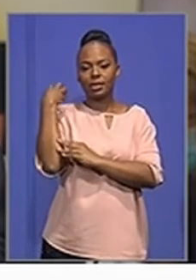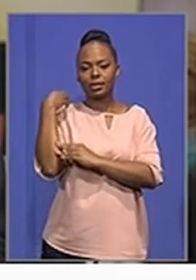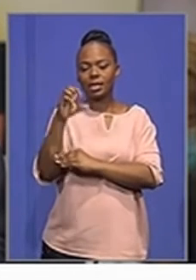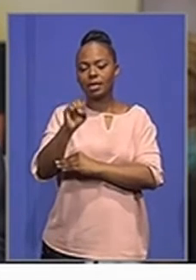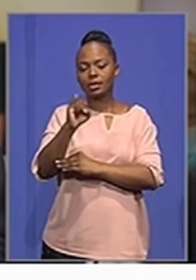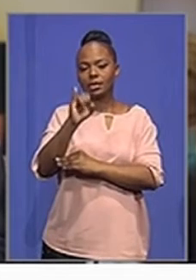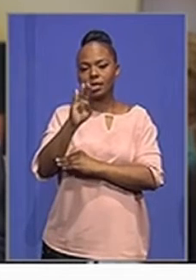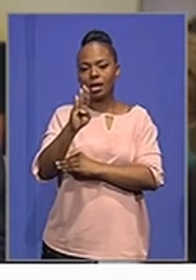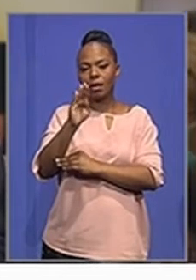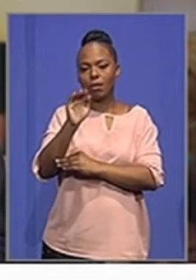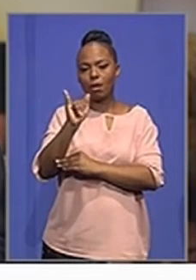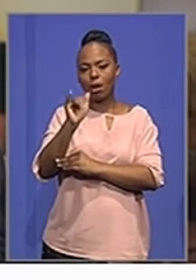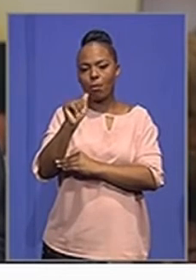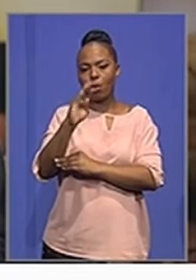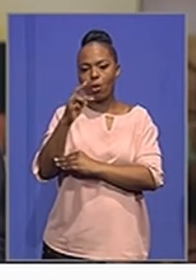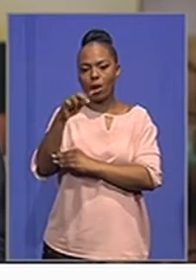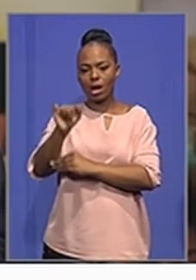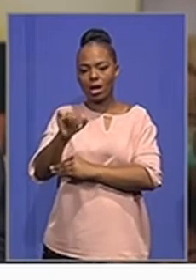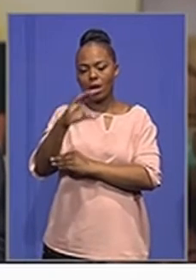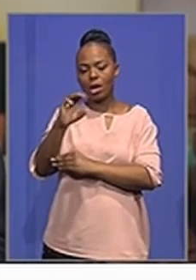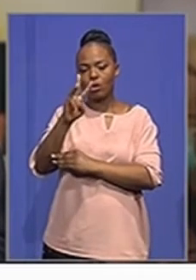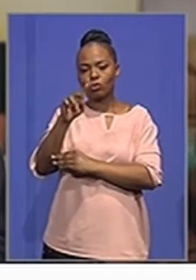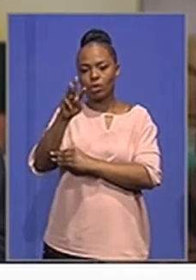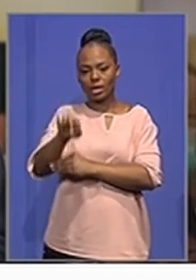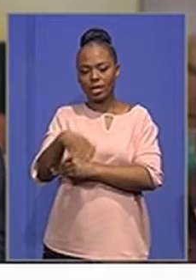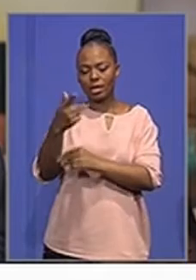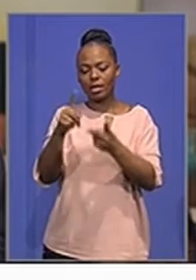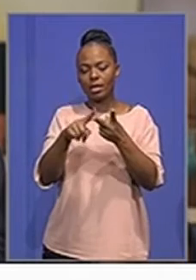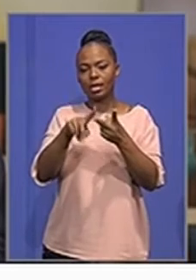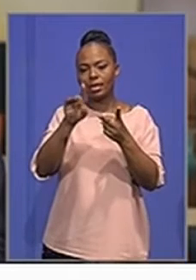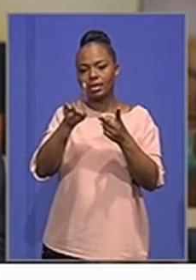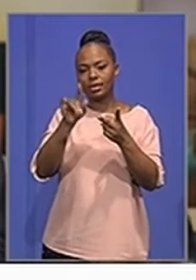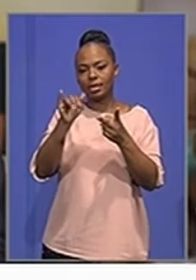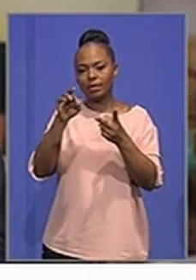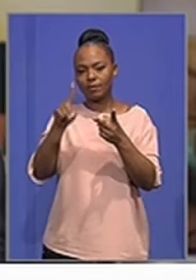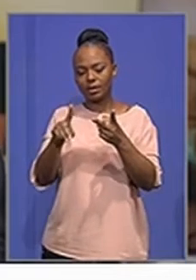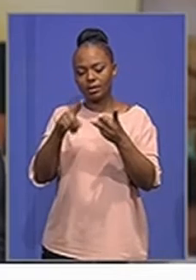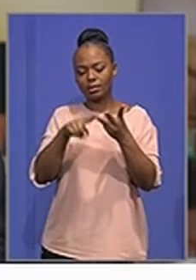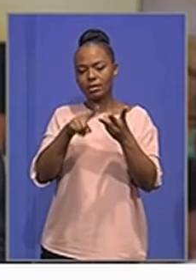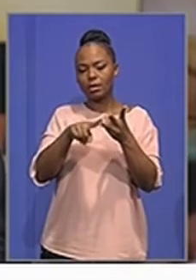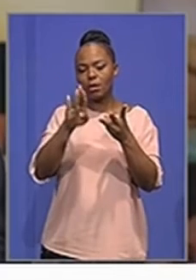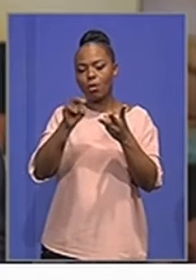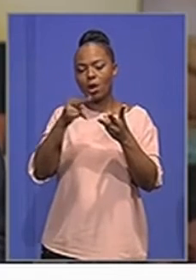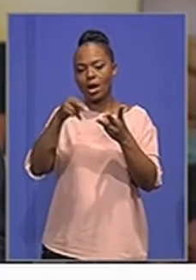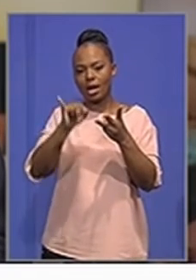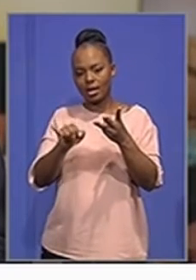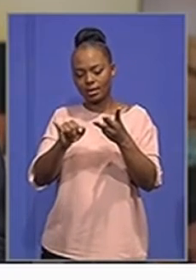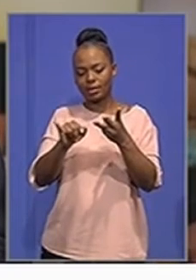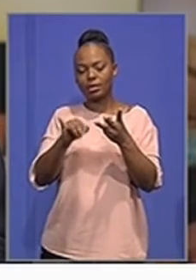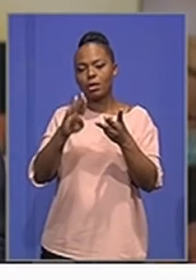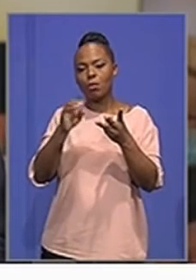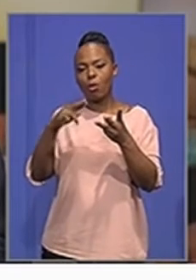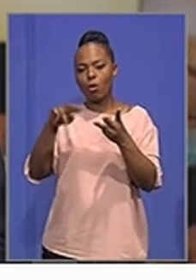Siyabonga Cwele, David Mahlobo, and Advocate Bongani Bongo, and was